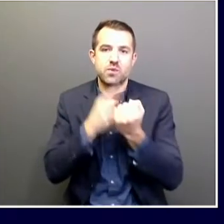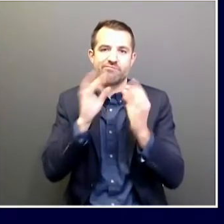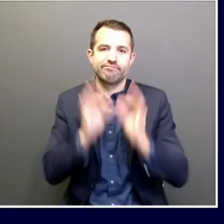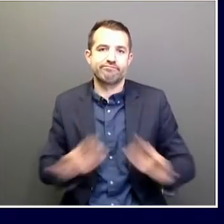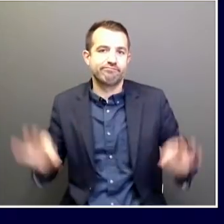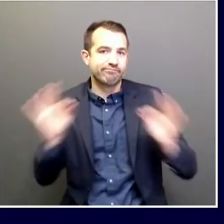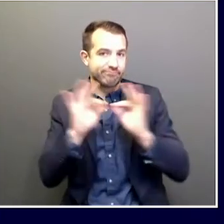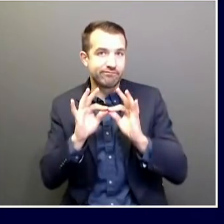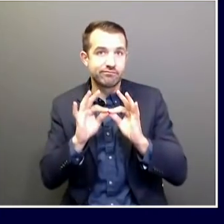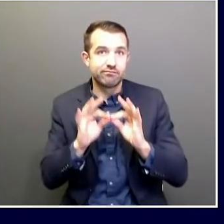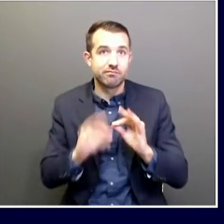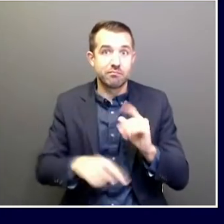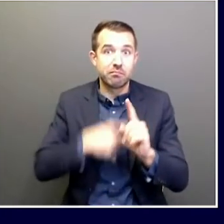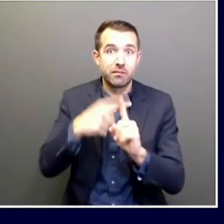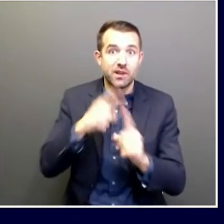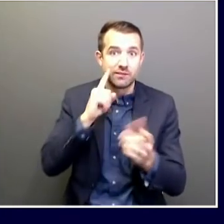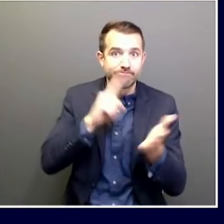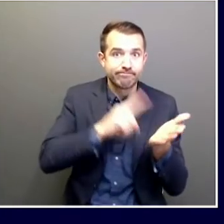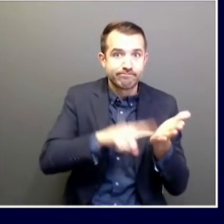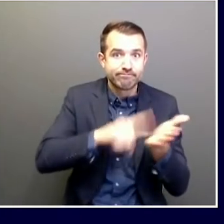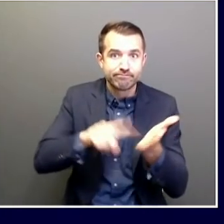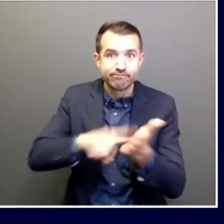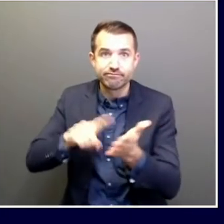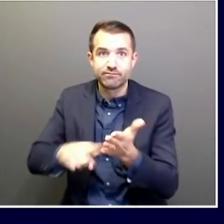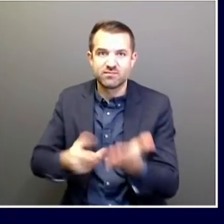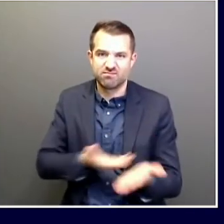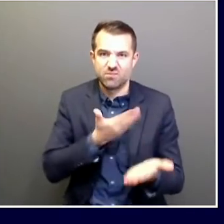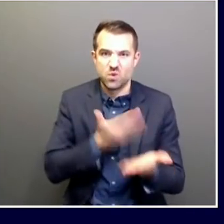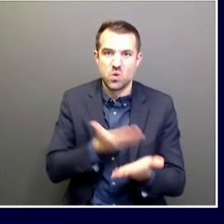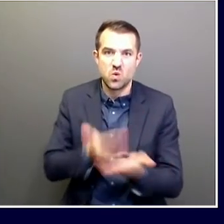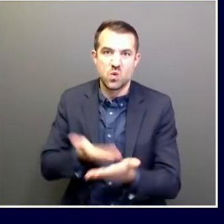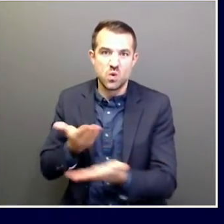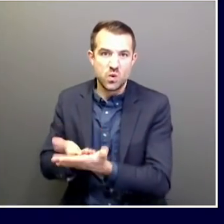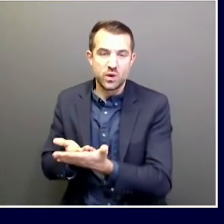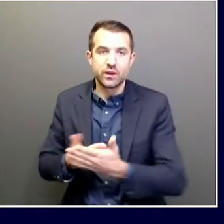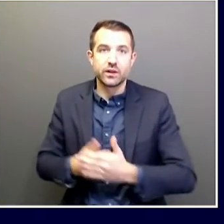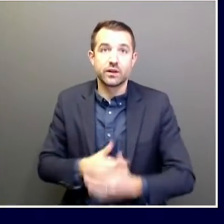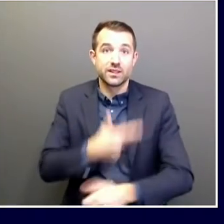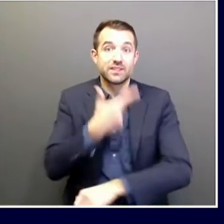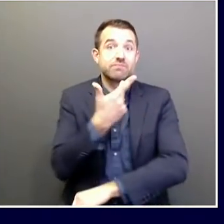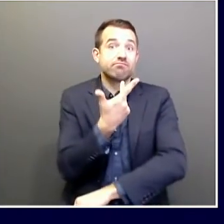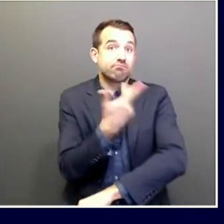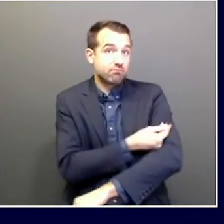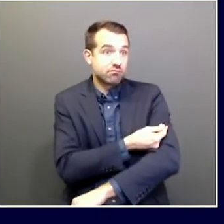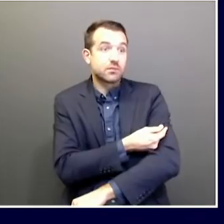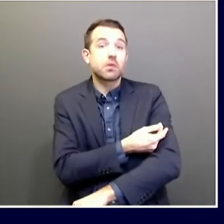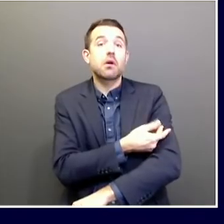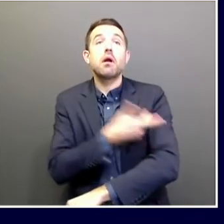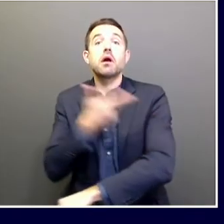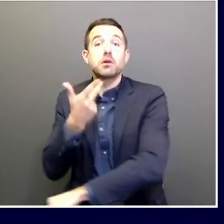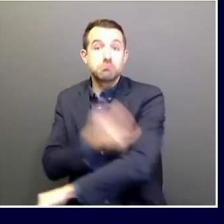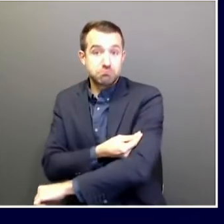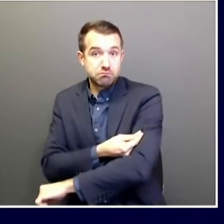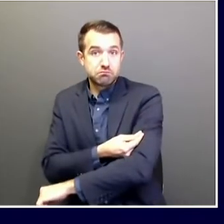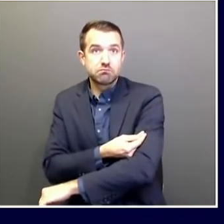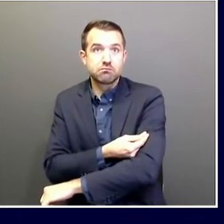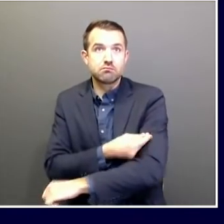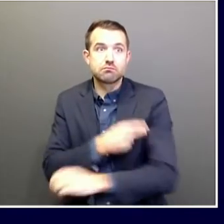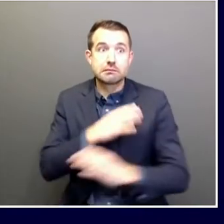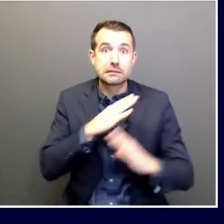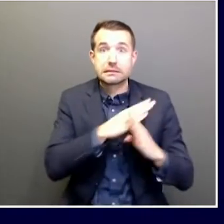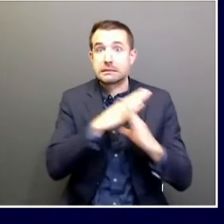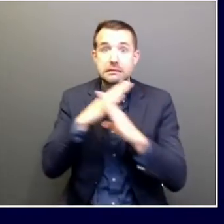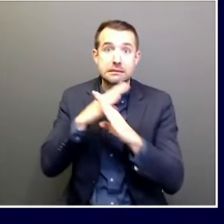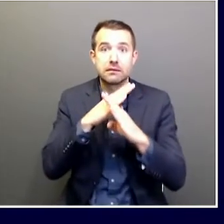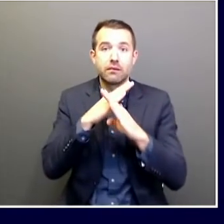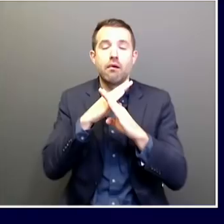COVID-19 vaccines may fall just a little bit as time goes on. That's not unique to the COVID vaccines. That